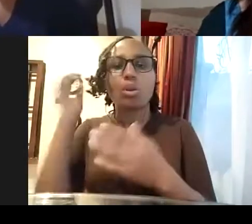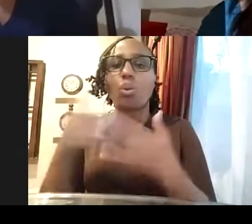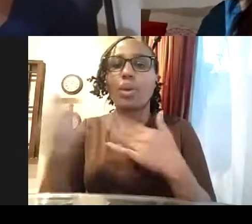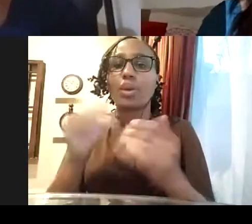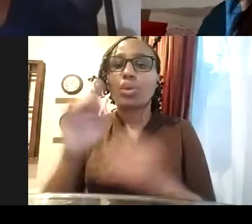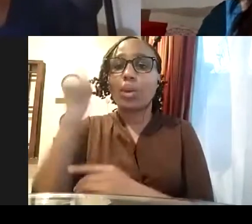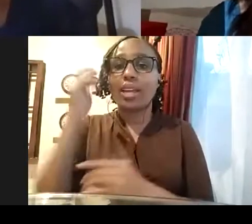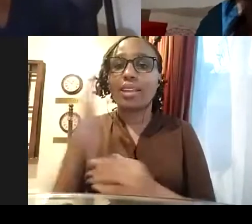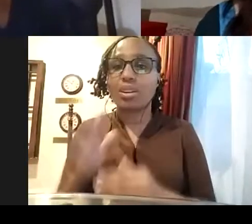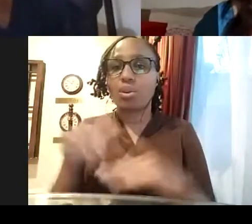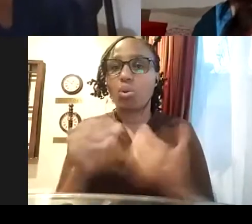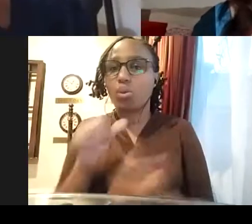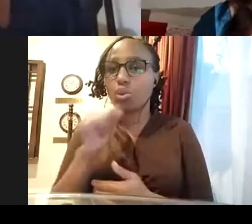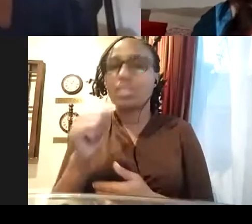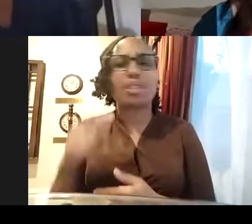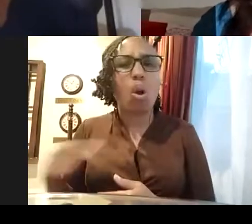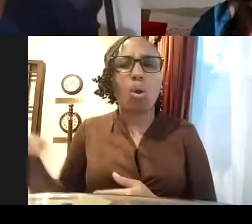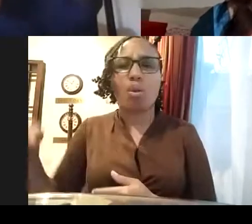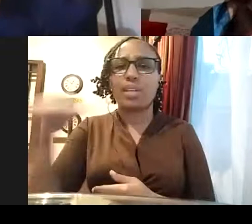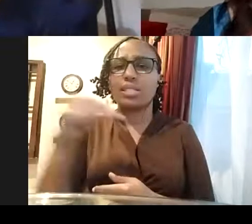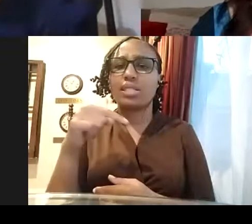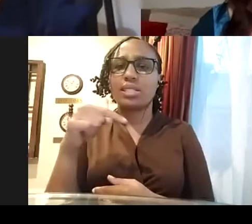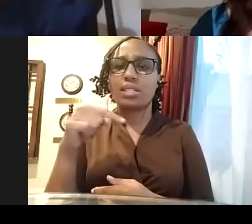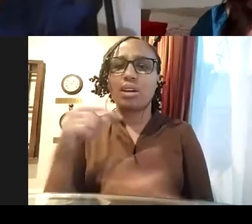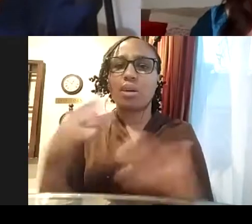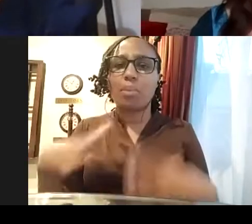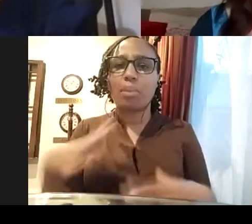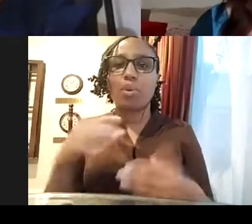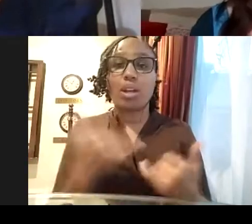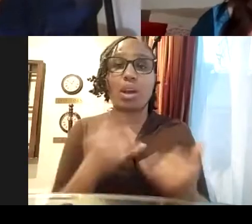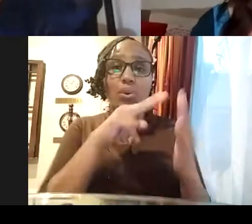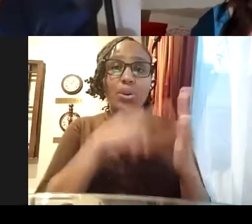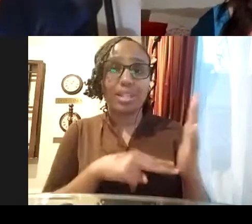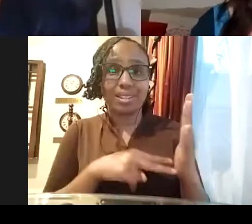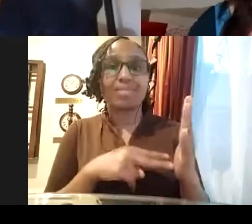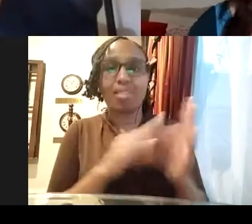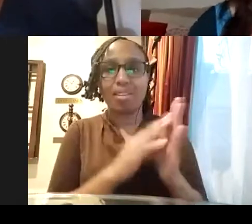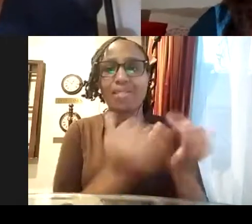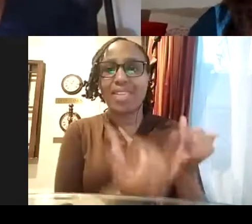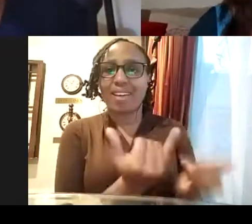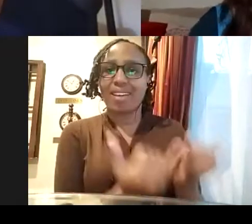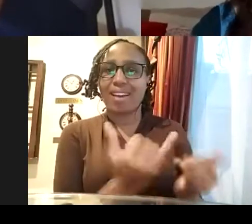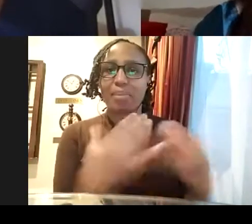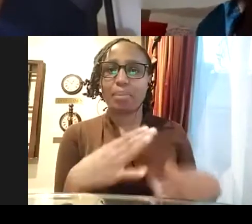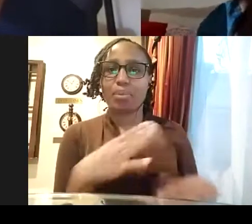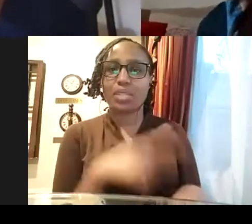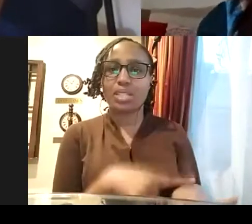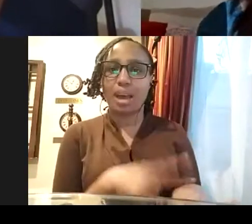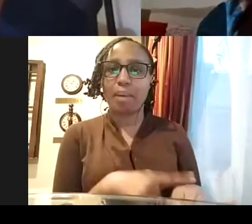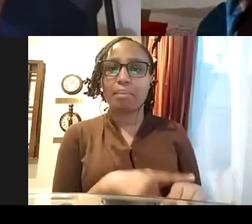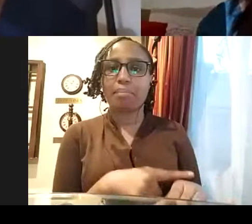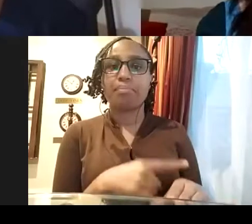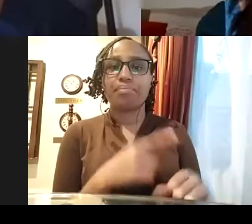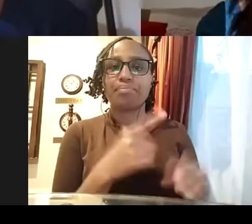us. And obviously a lot of people who are now reading the book were very, very young when the elections happened.